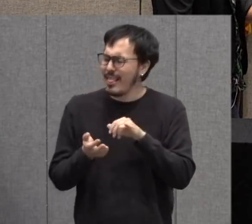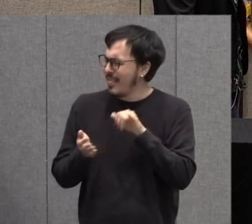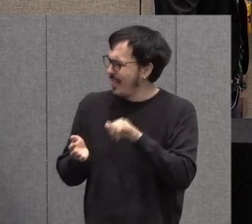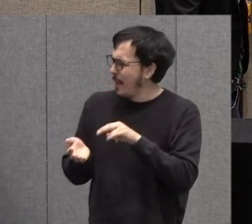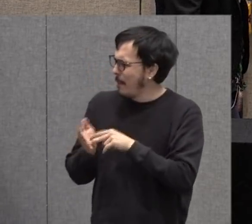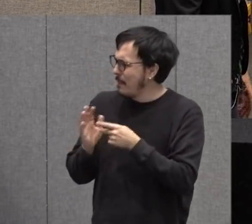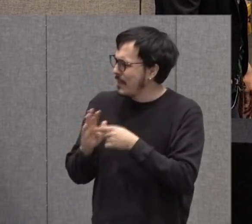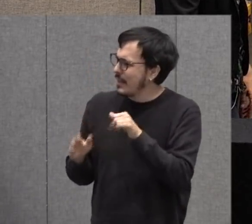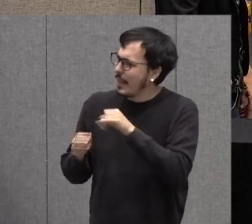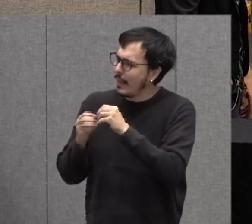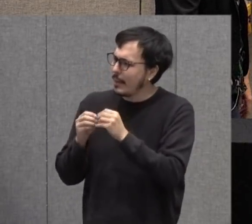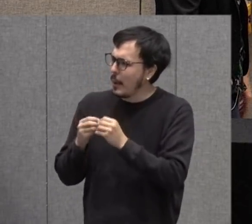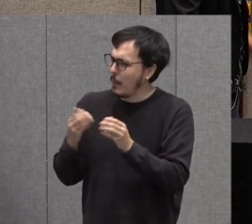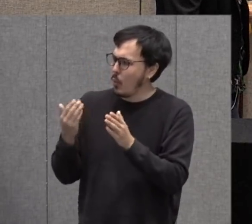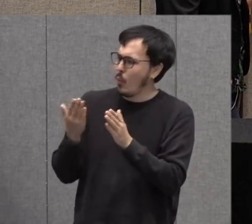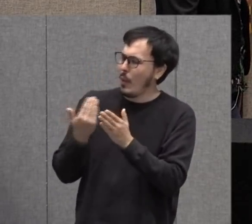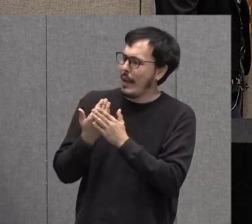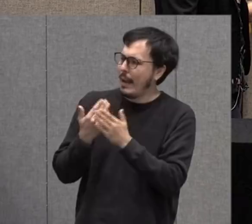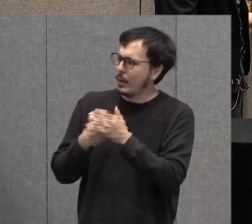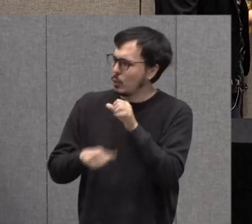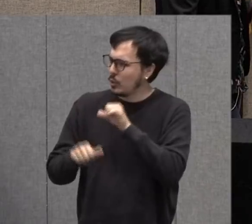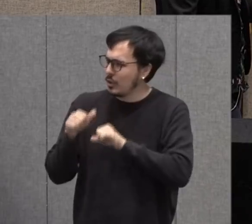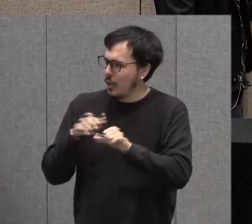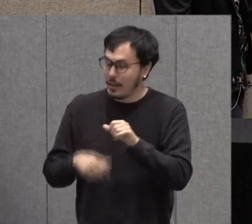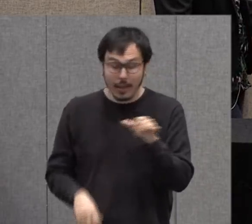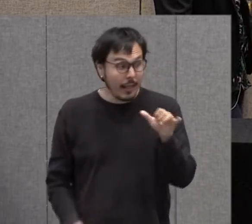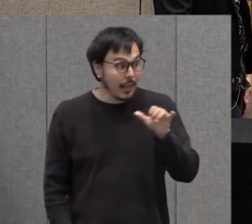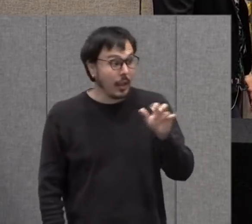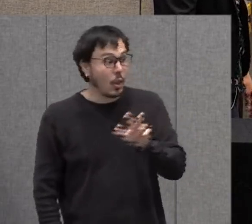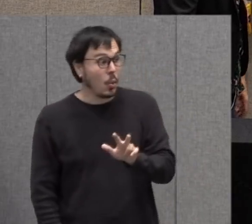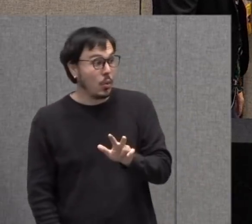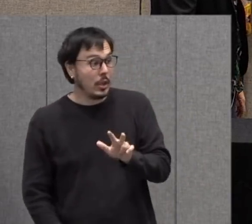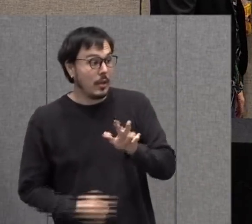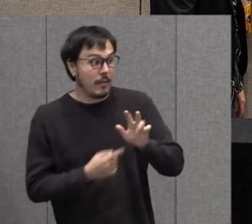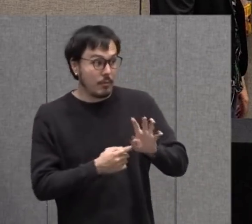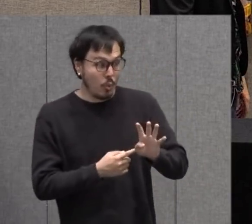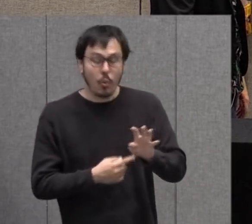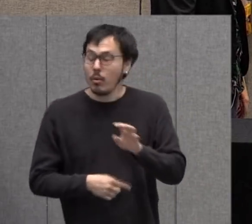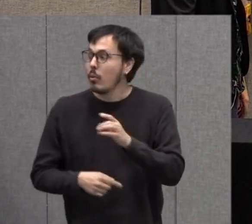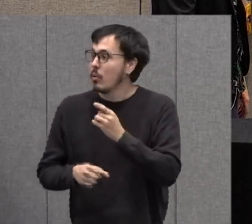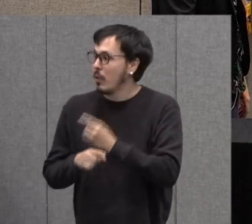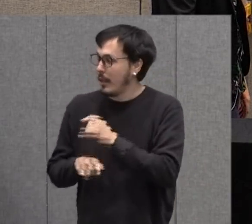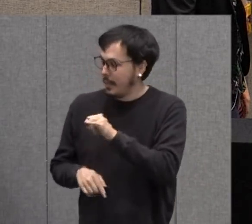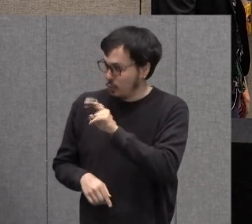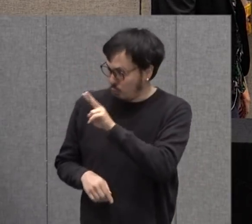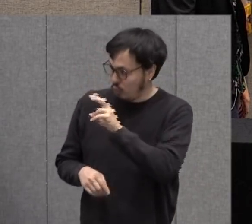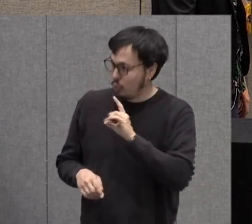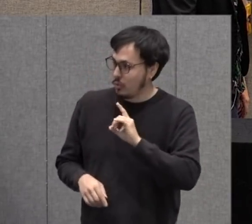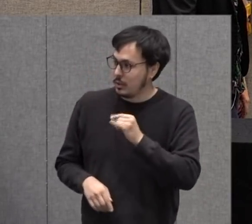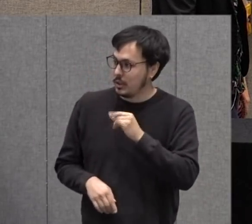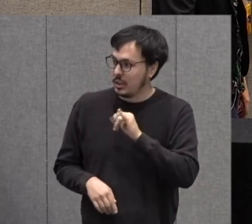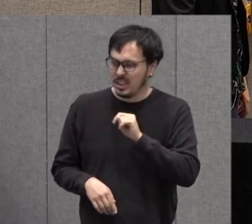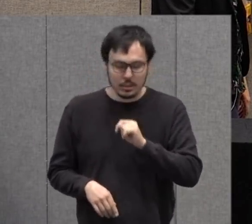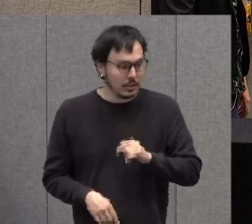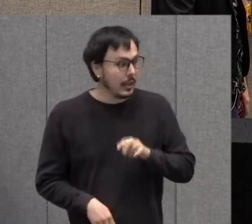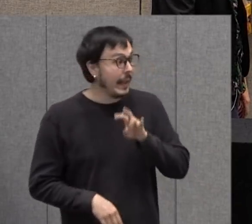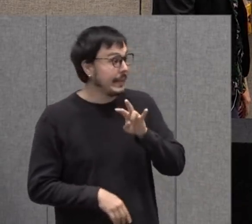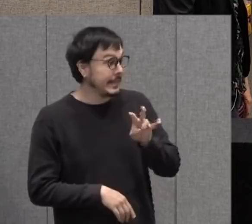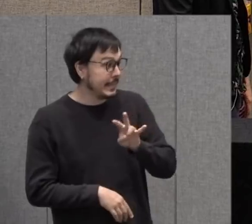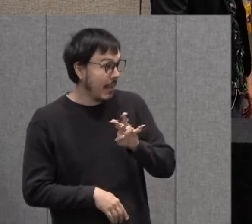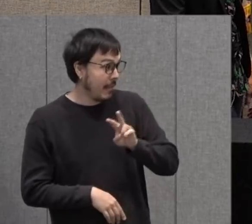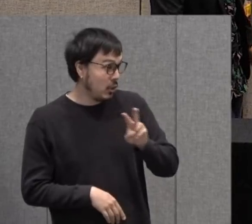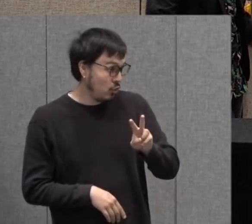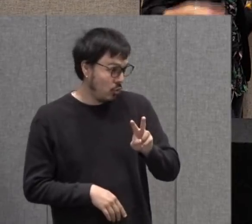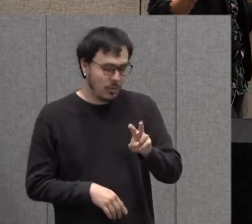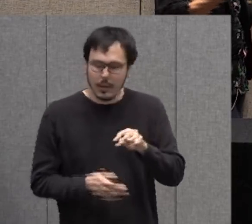like 34. Oh, that's a 3 and a 4, right? That's 2 digits. Okay. 72. A 7 and